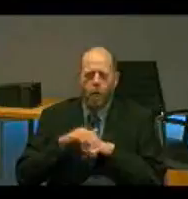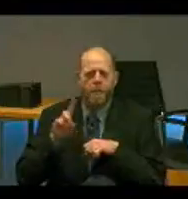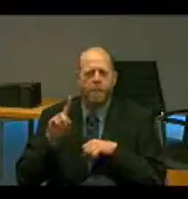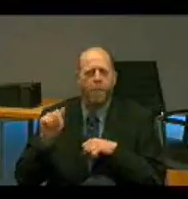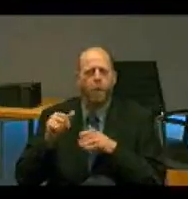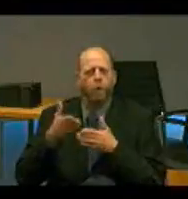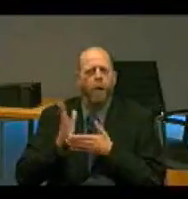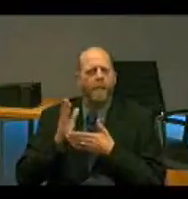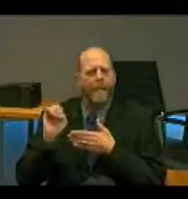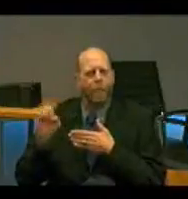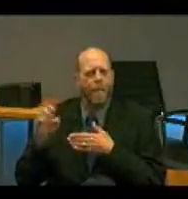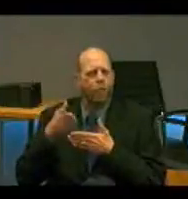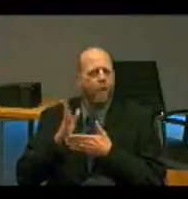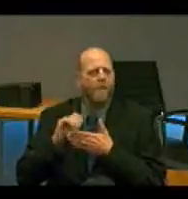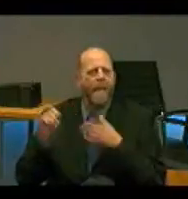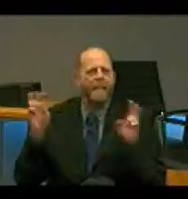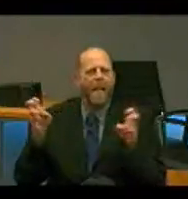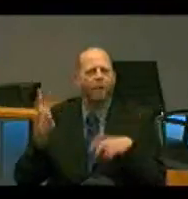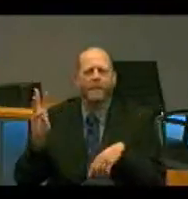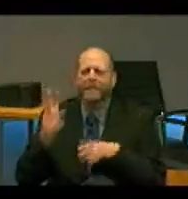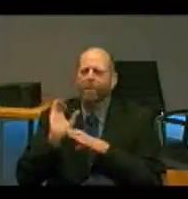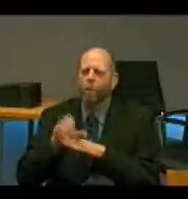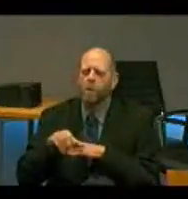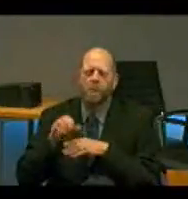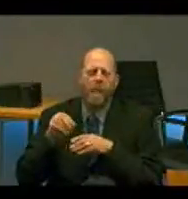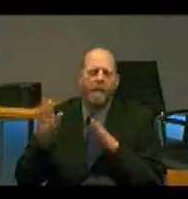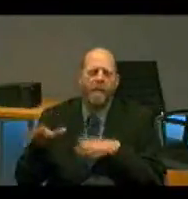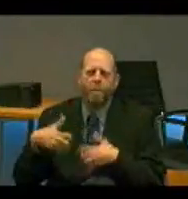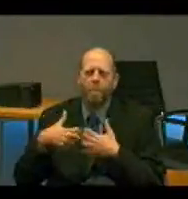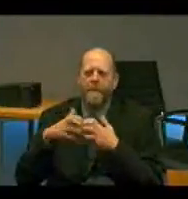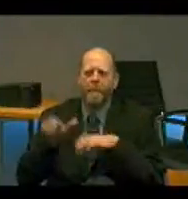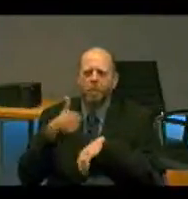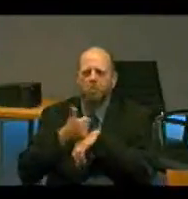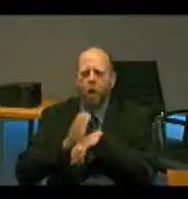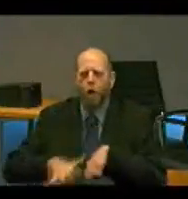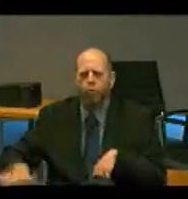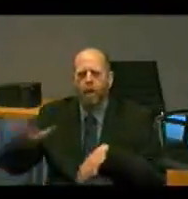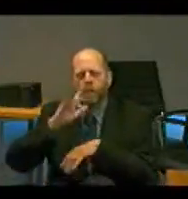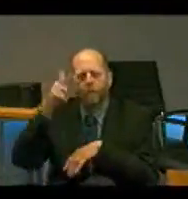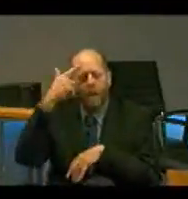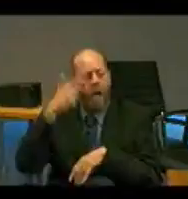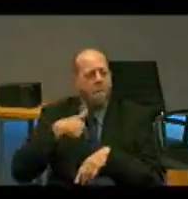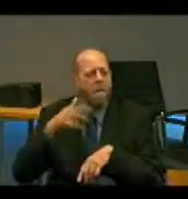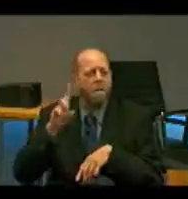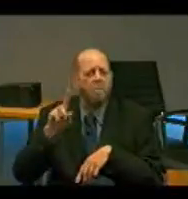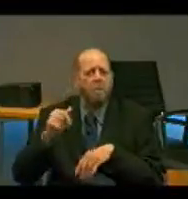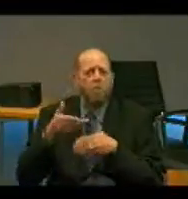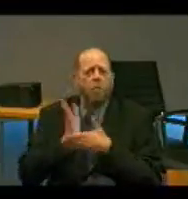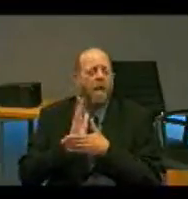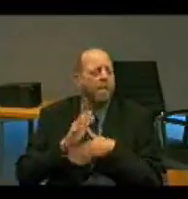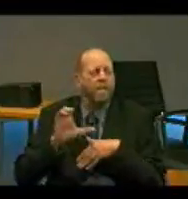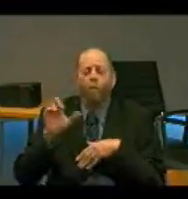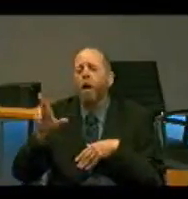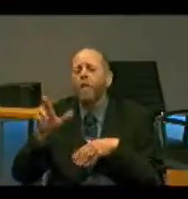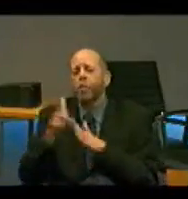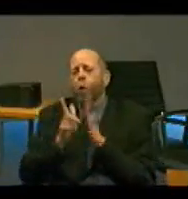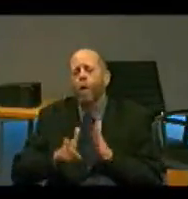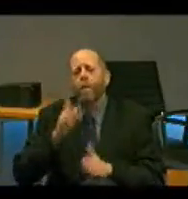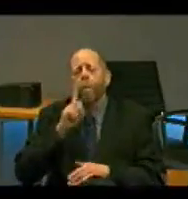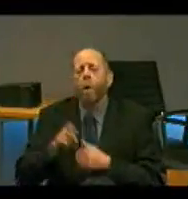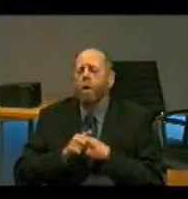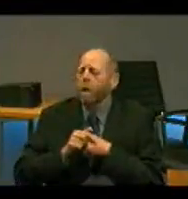disability rights, education rights, and Title VI enforcement and implementation across the government. I've been a disability rights, civil rights lawyer